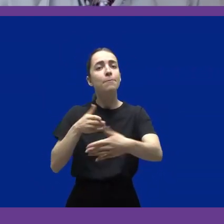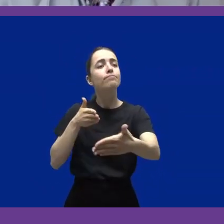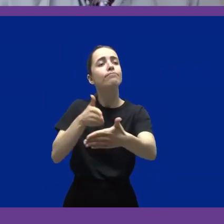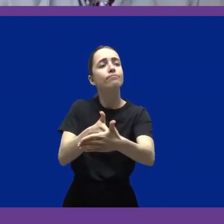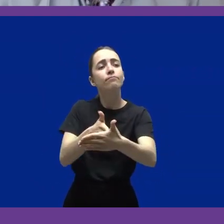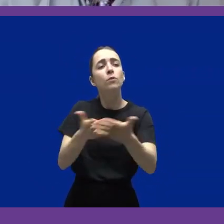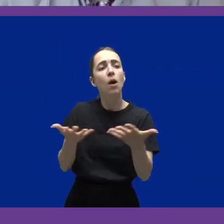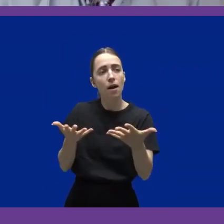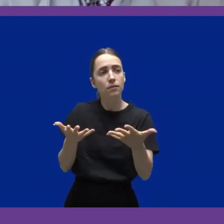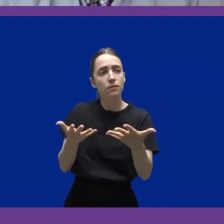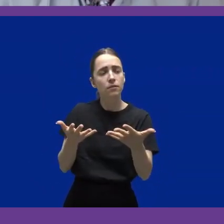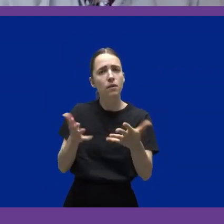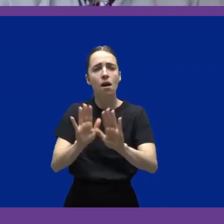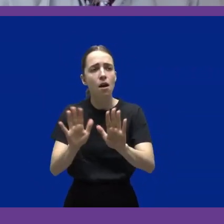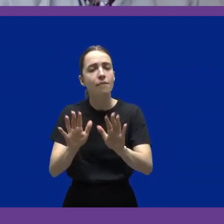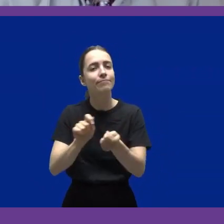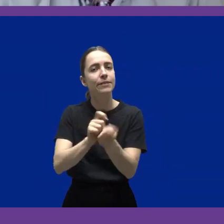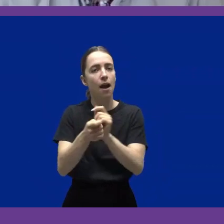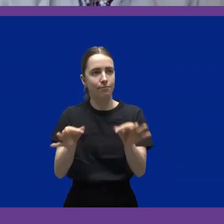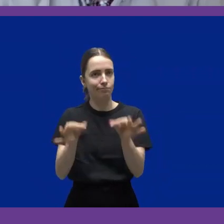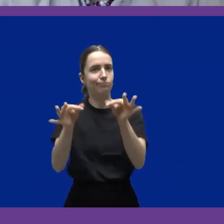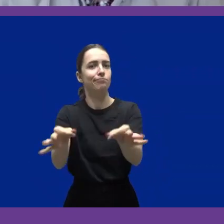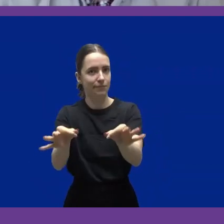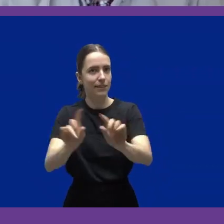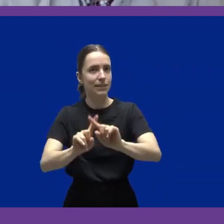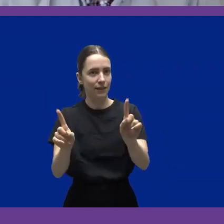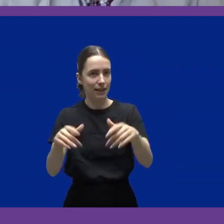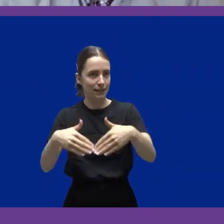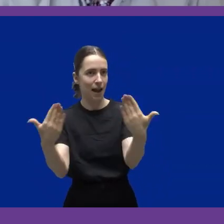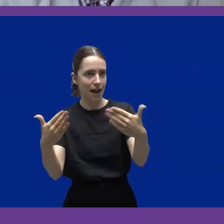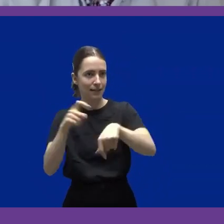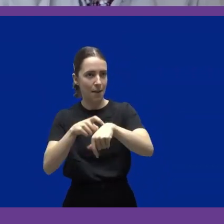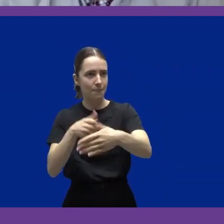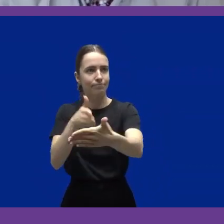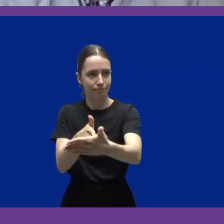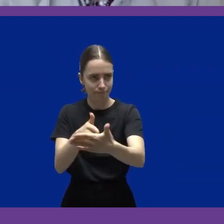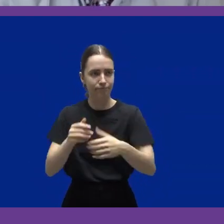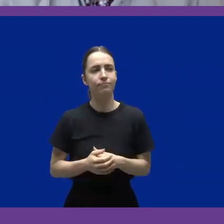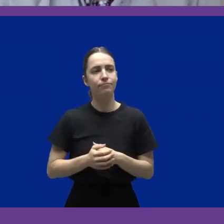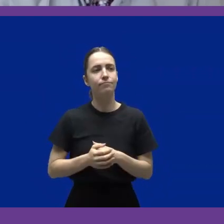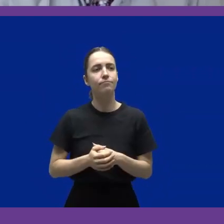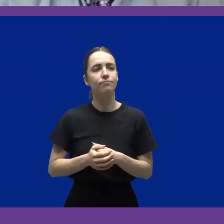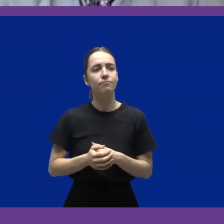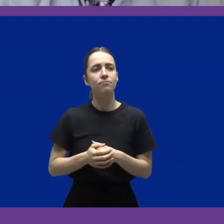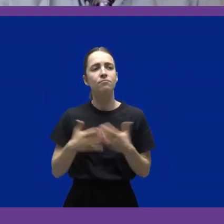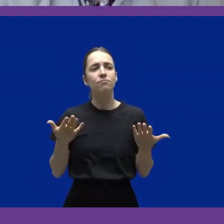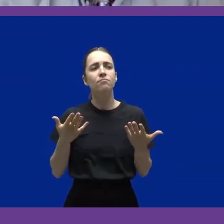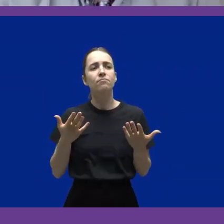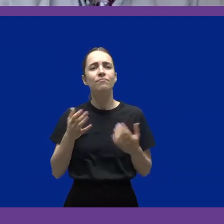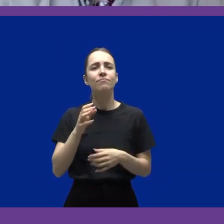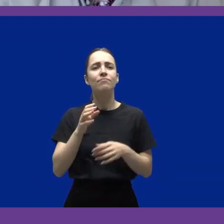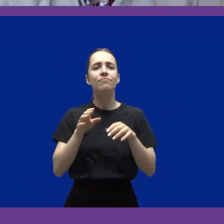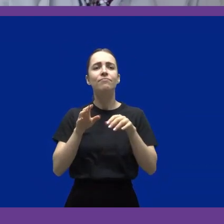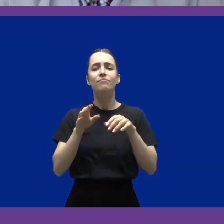what are those standards? When can we expect them? And how will they help consumers? This is what we will be discussing also